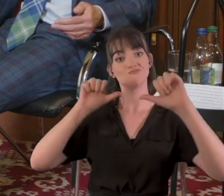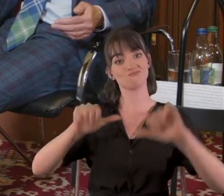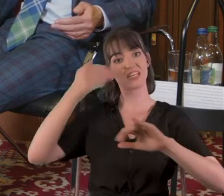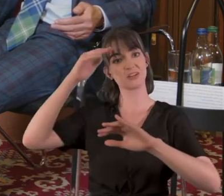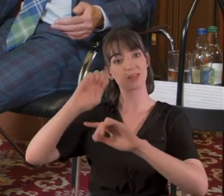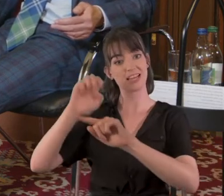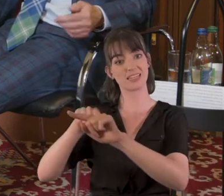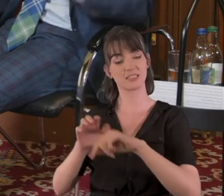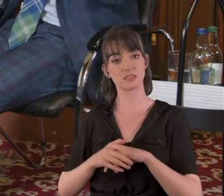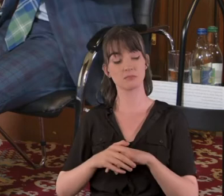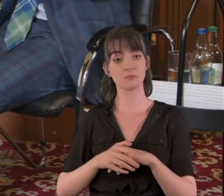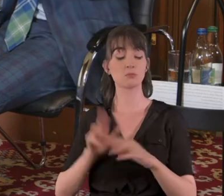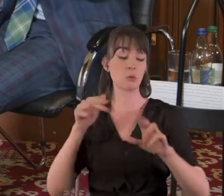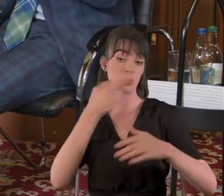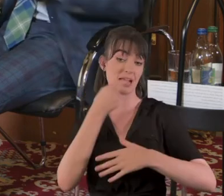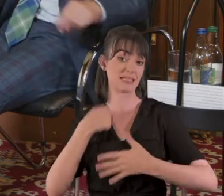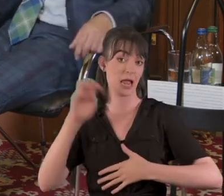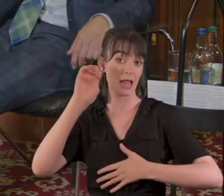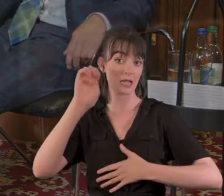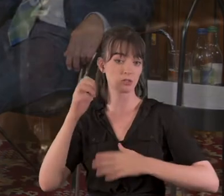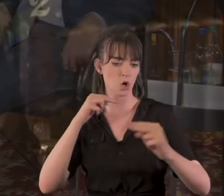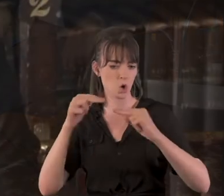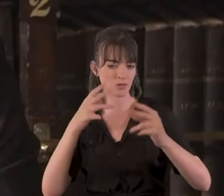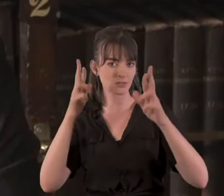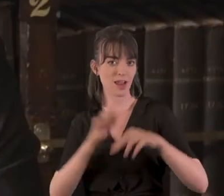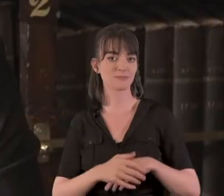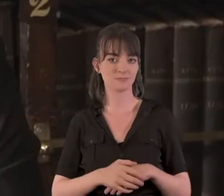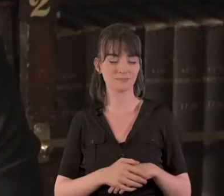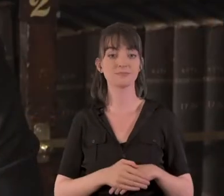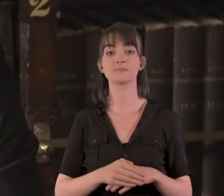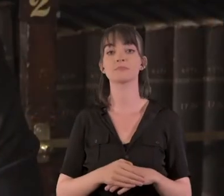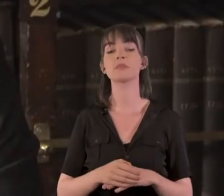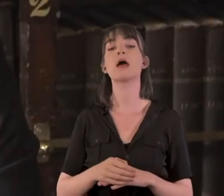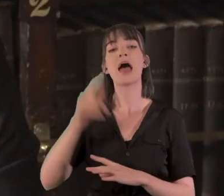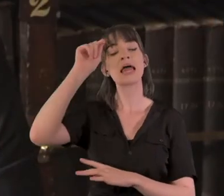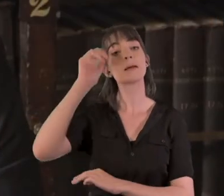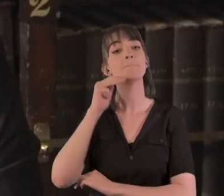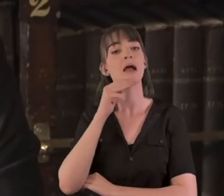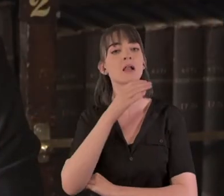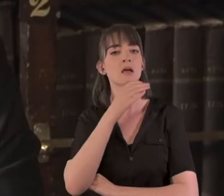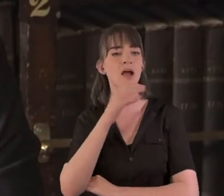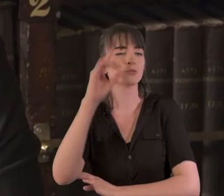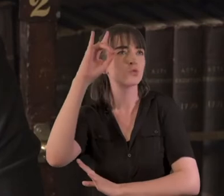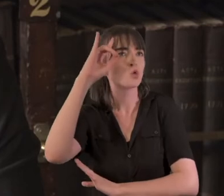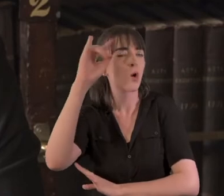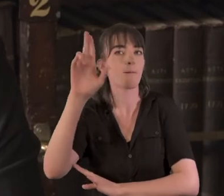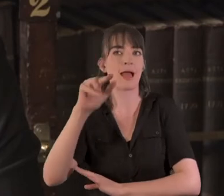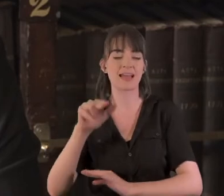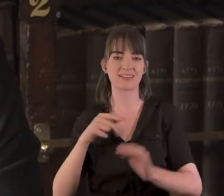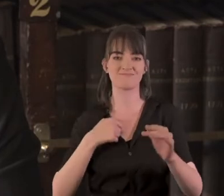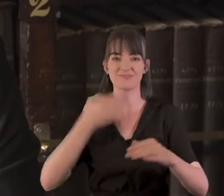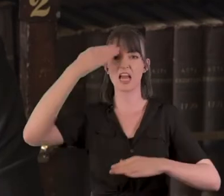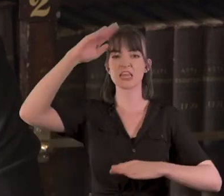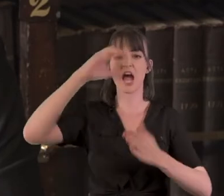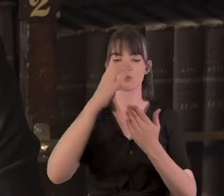position right. Mm-hmm. I think Collins's hope had been that he could write the Irish constitution, the 22 Irish Free